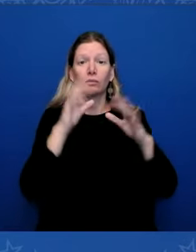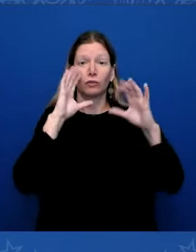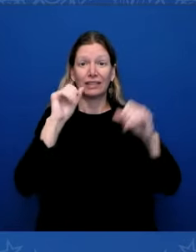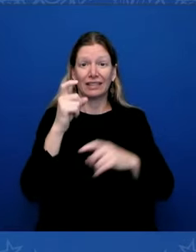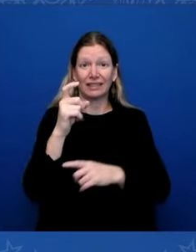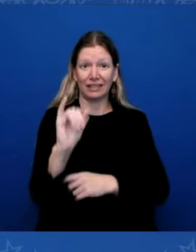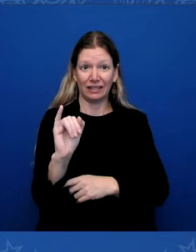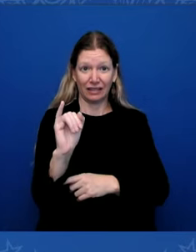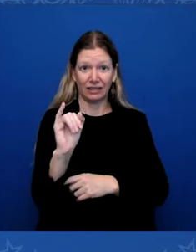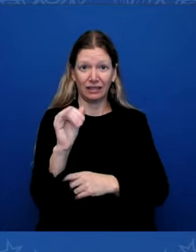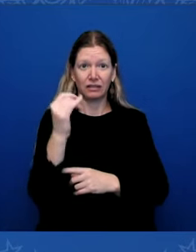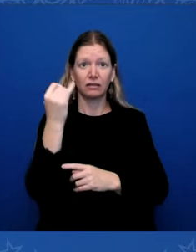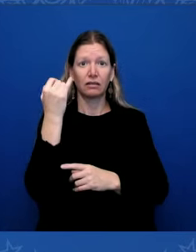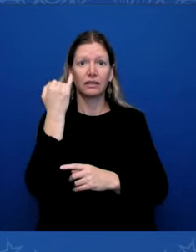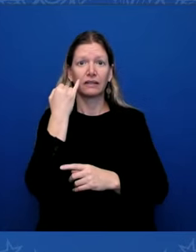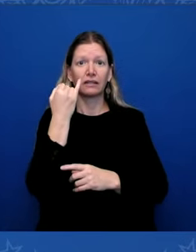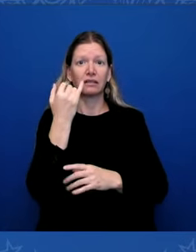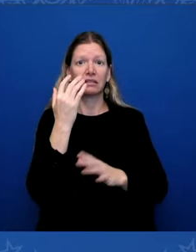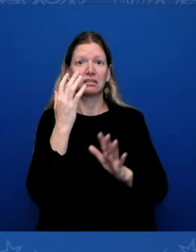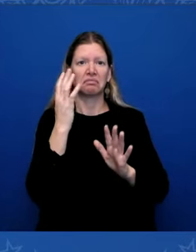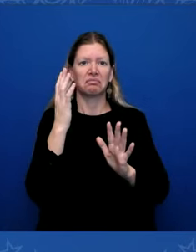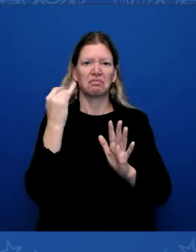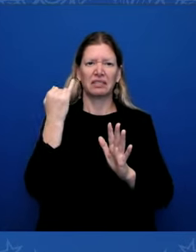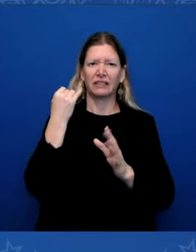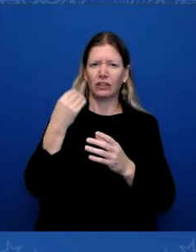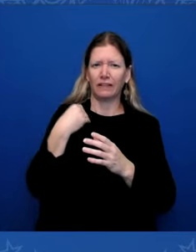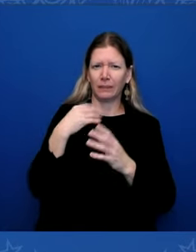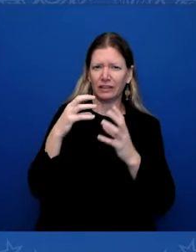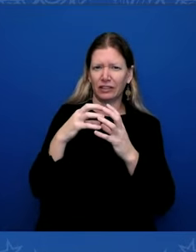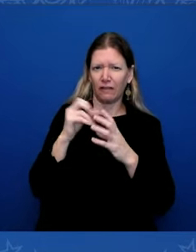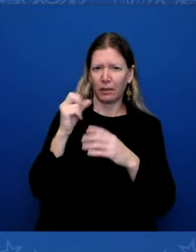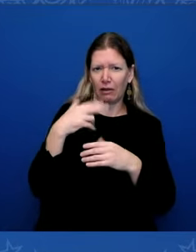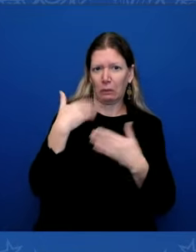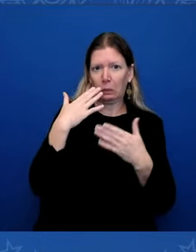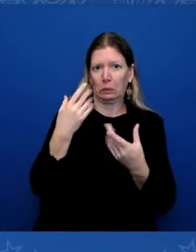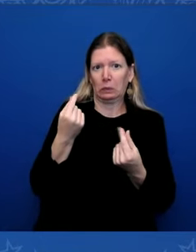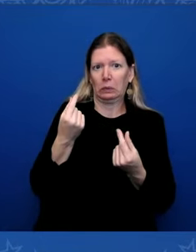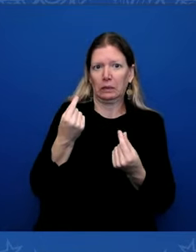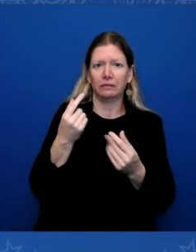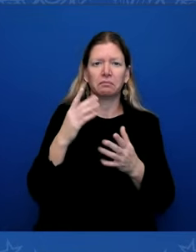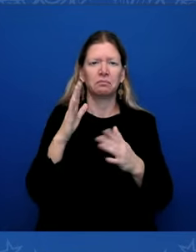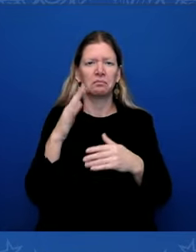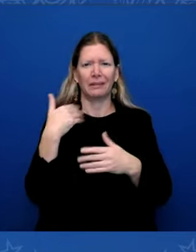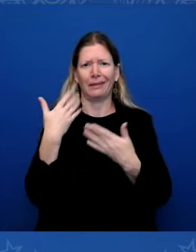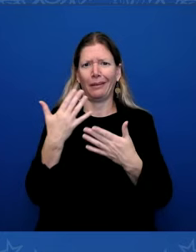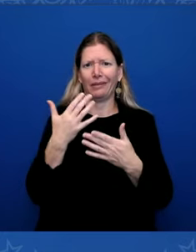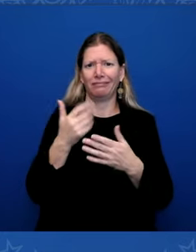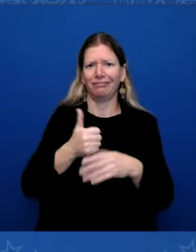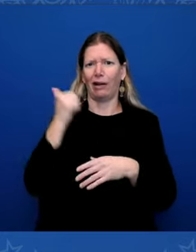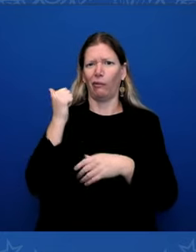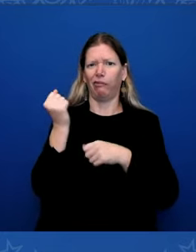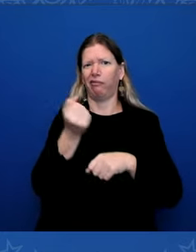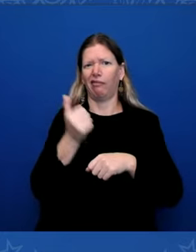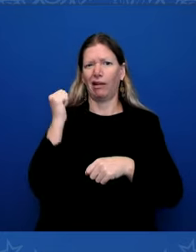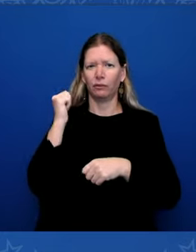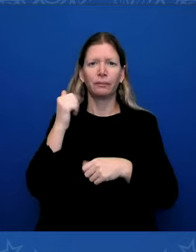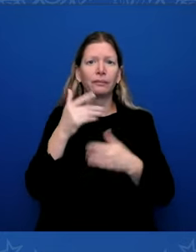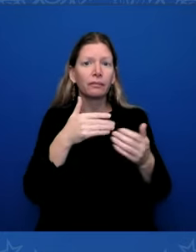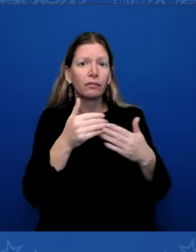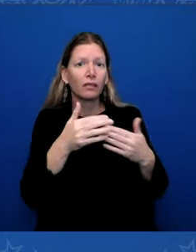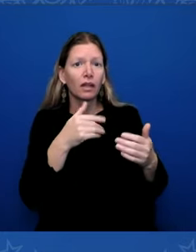about, you've spent lots of time talking about all the time you spent with President Xi and the importance of leader-to-leader